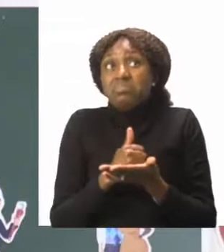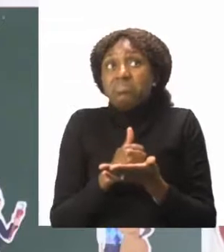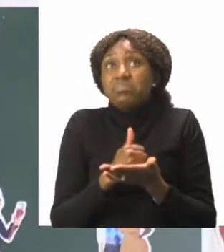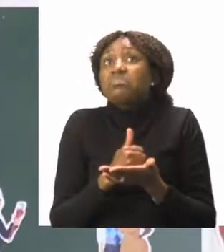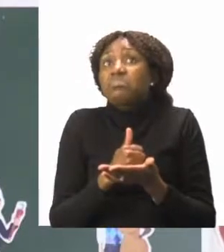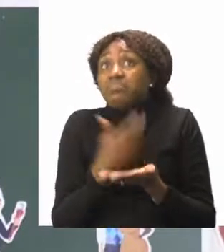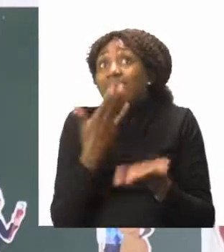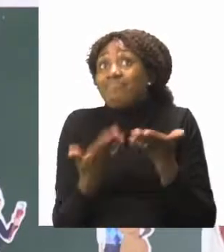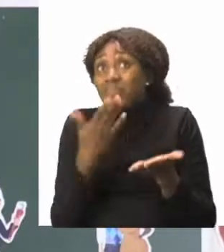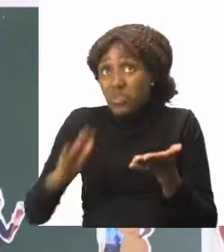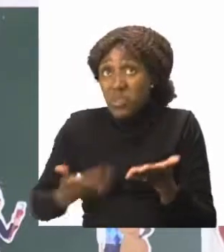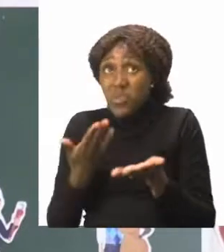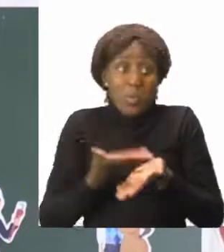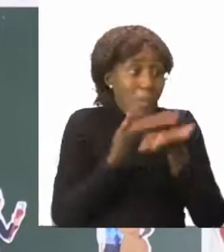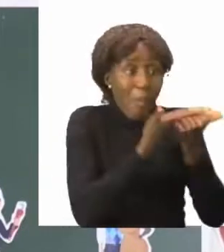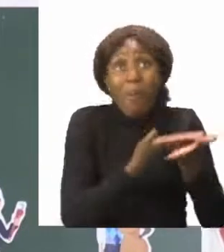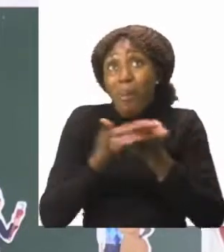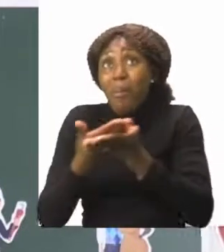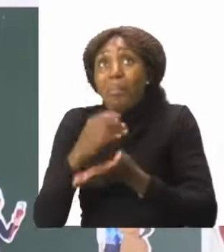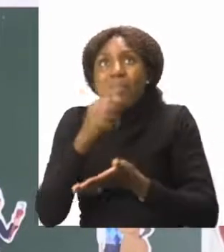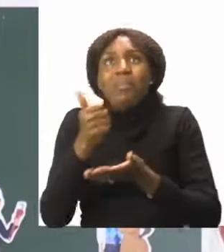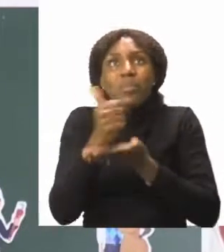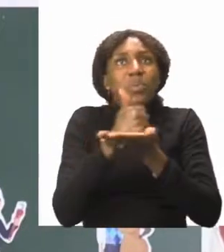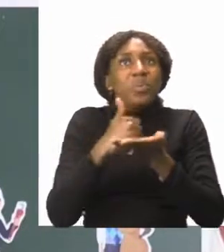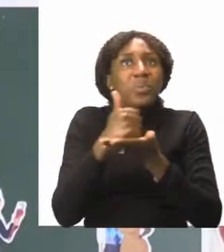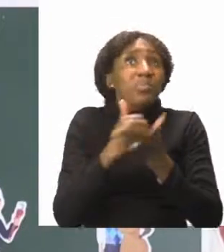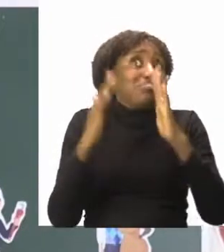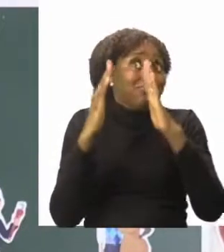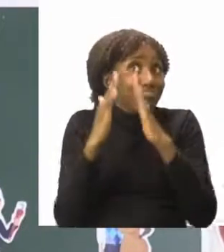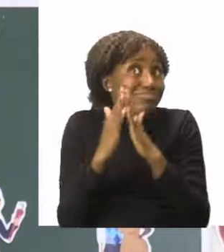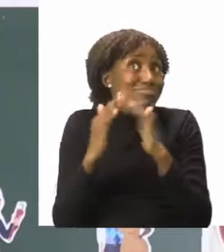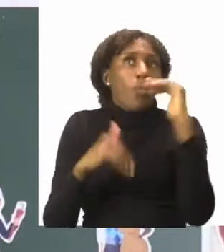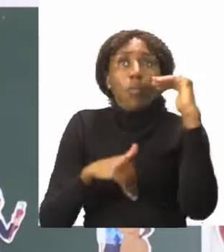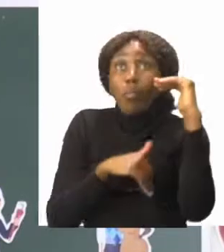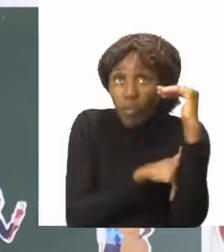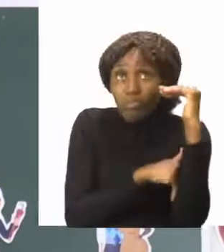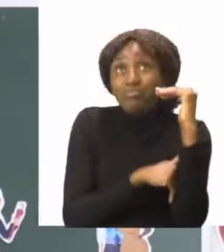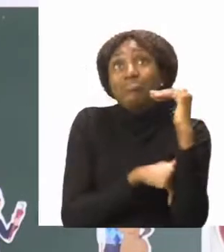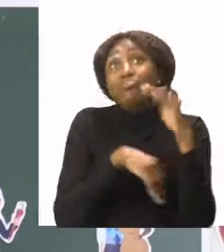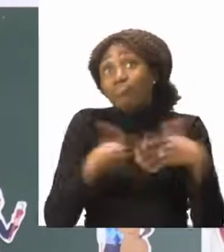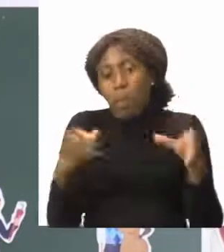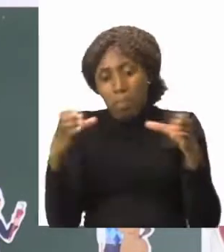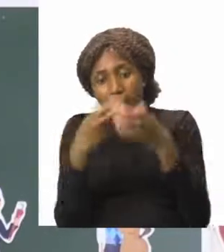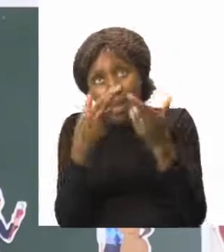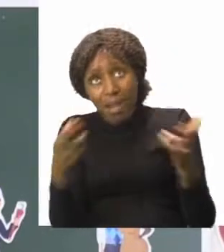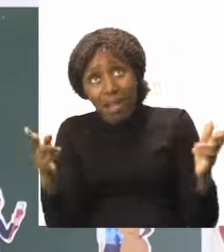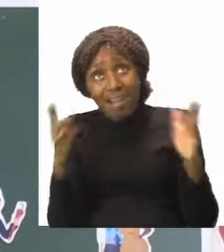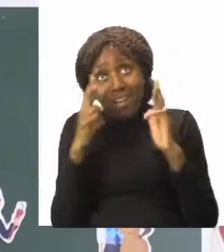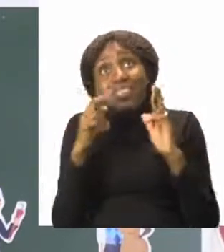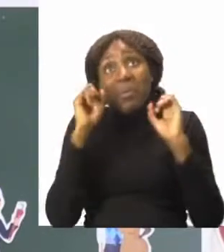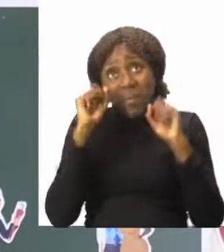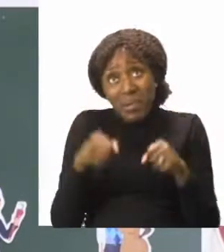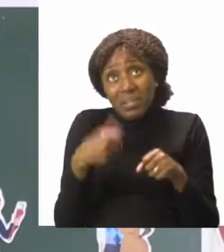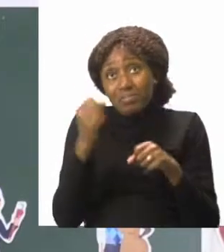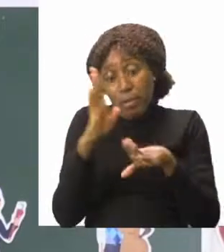wants to help other people keep their houses or their offices or their classrooms clean, you can have